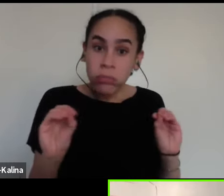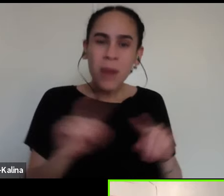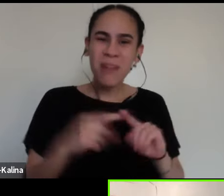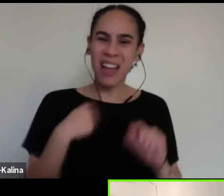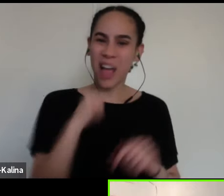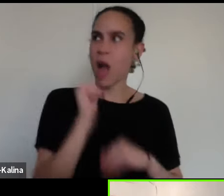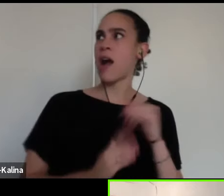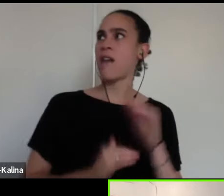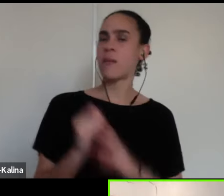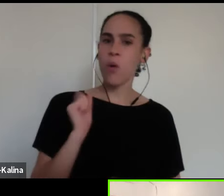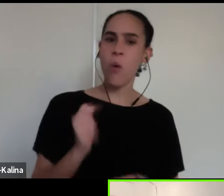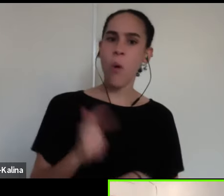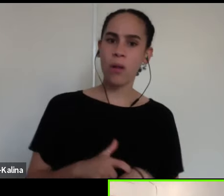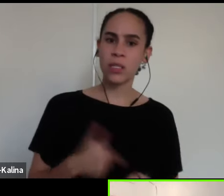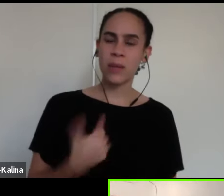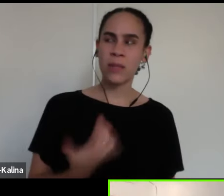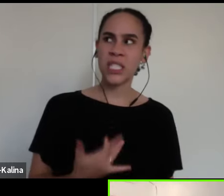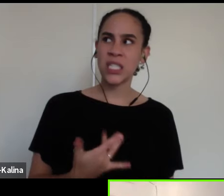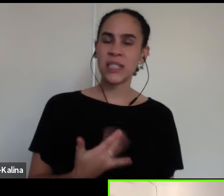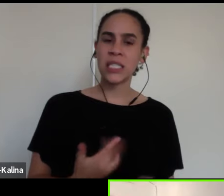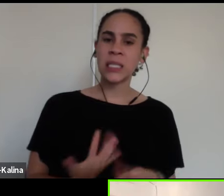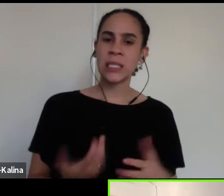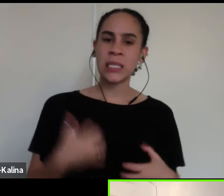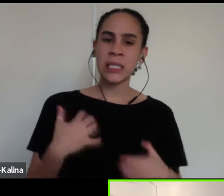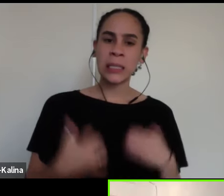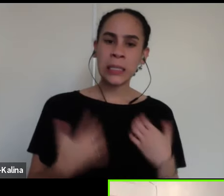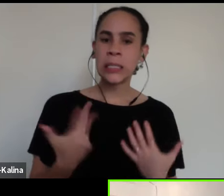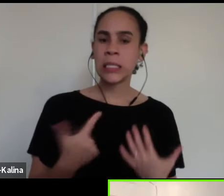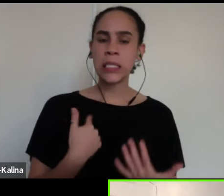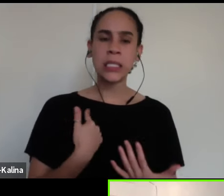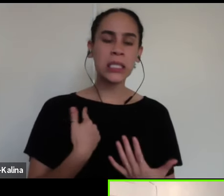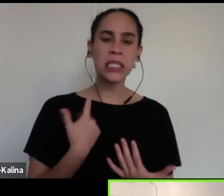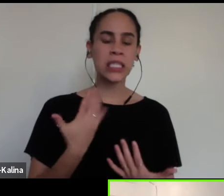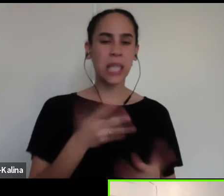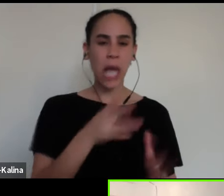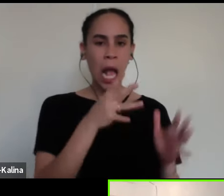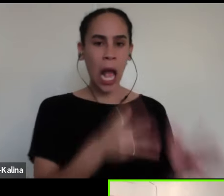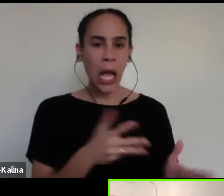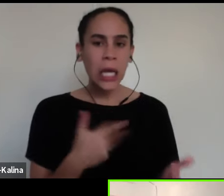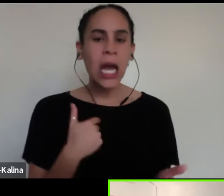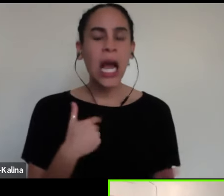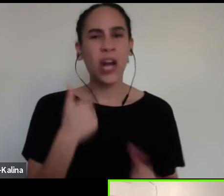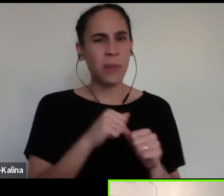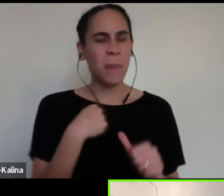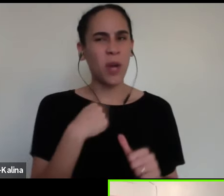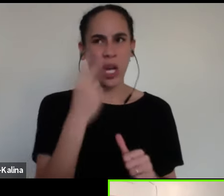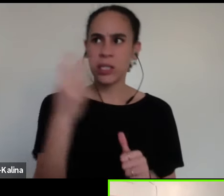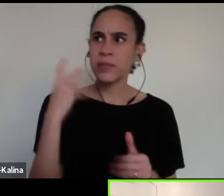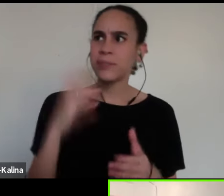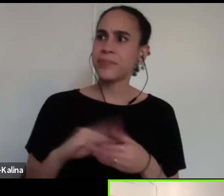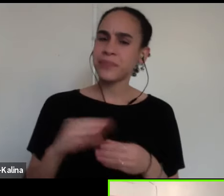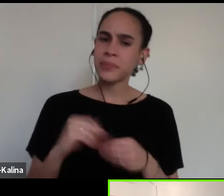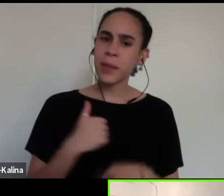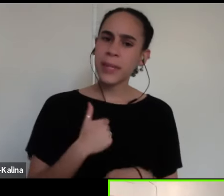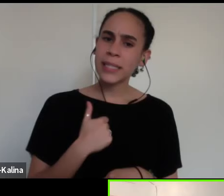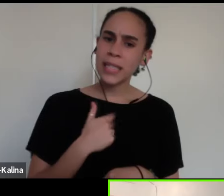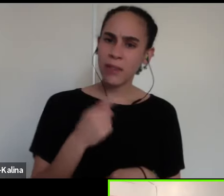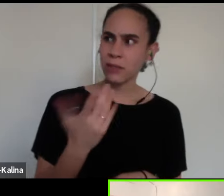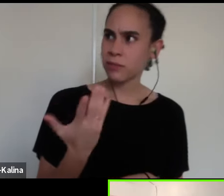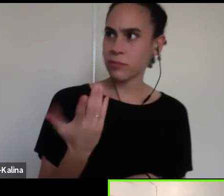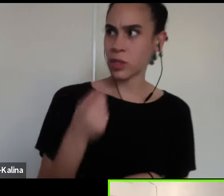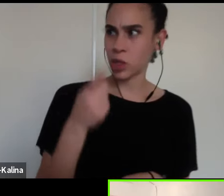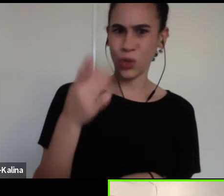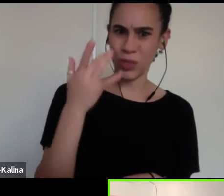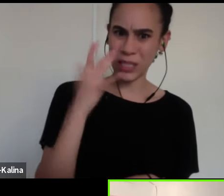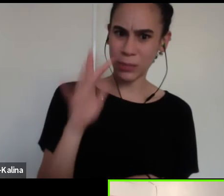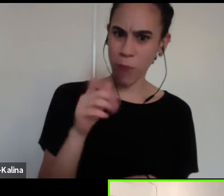uncomfortable all the time. And it became this thing that I dreaded. And I remember telling myself, like, you are pretty smart. You're better than